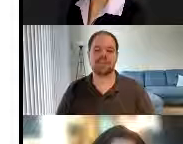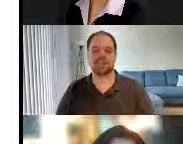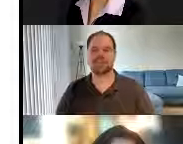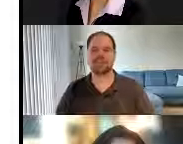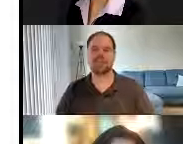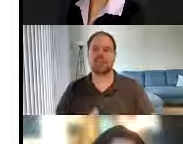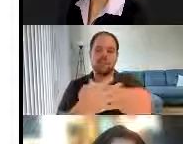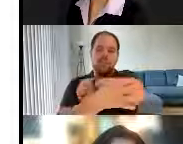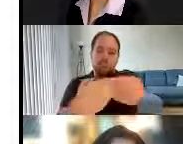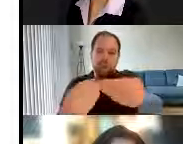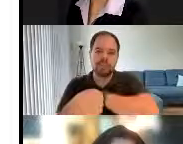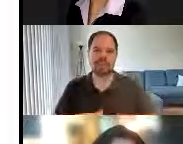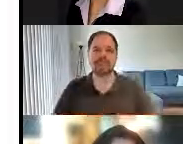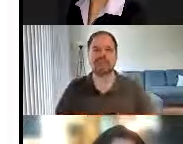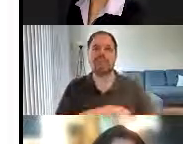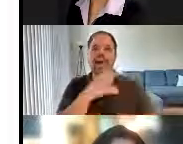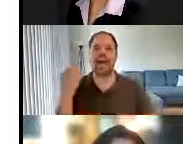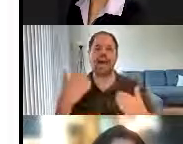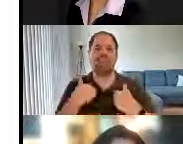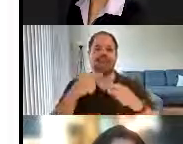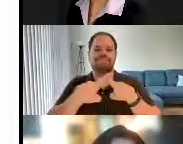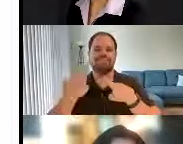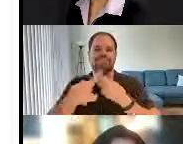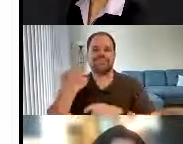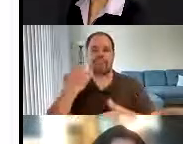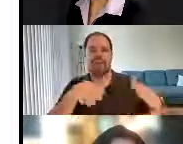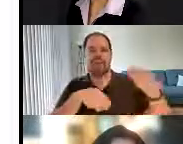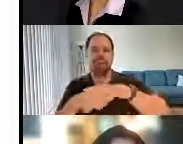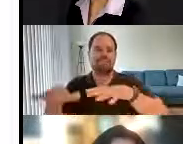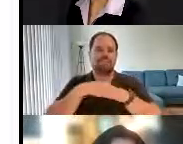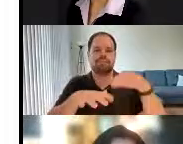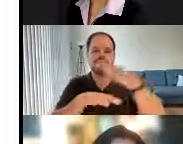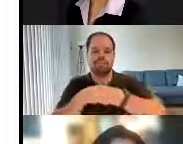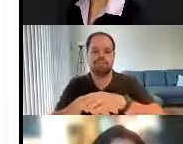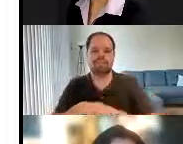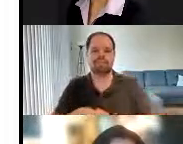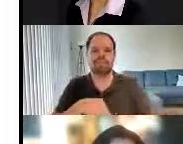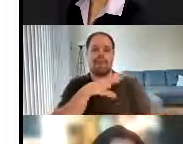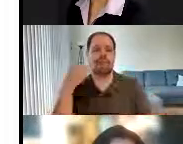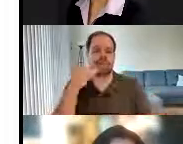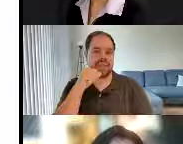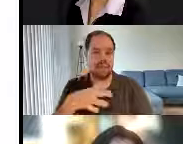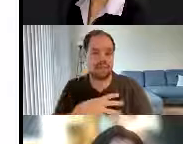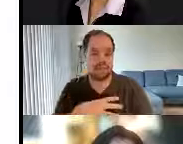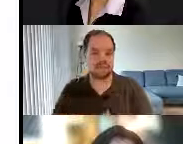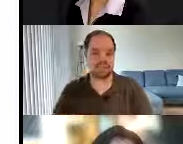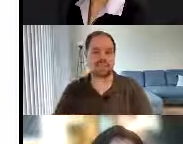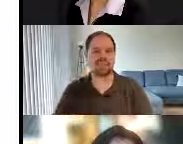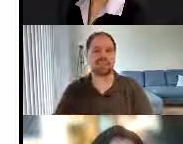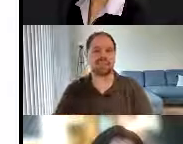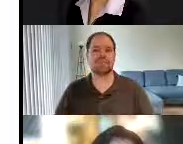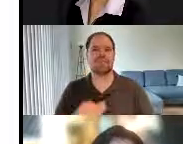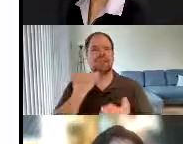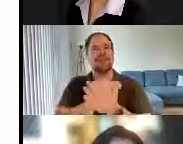do see that they tend to be older, maybe coming from lower economic statuses, poorer. There may be other